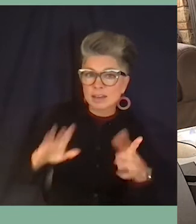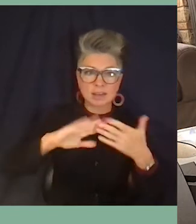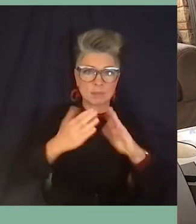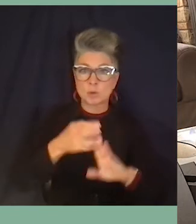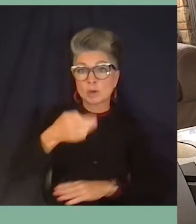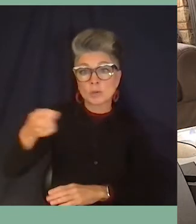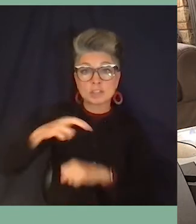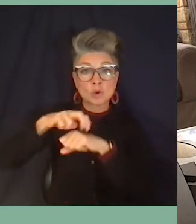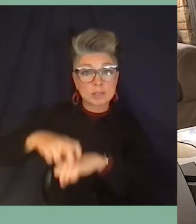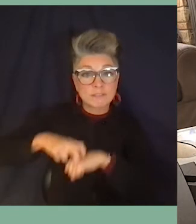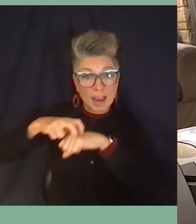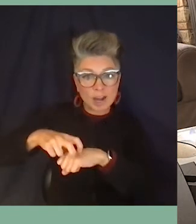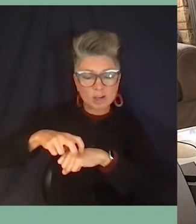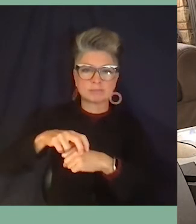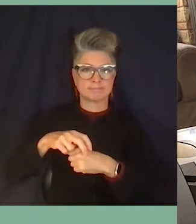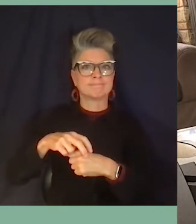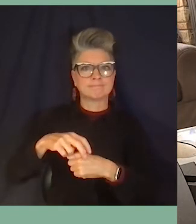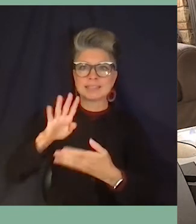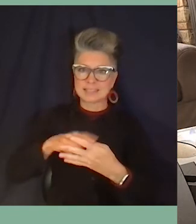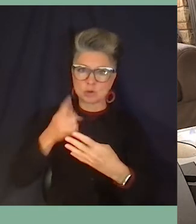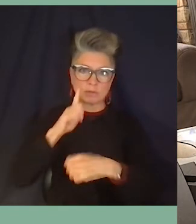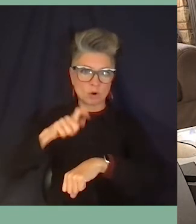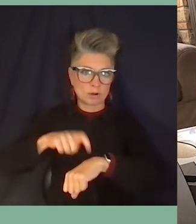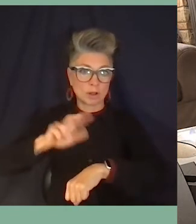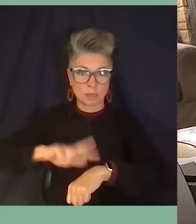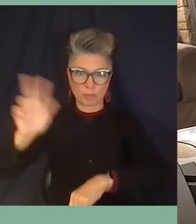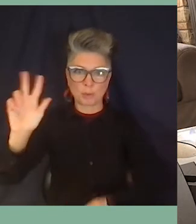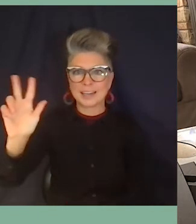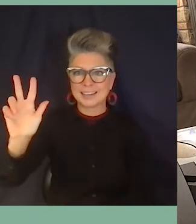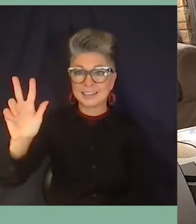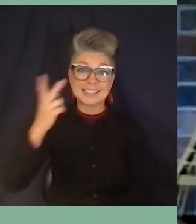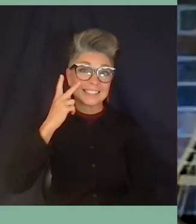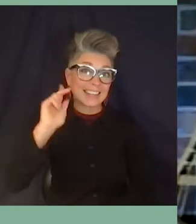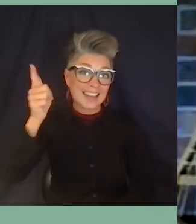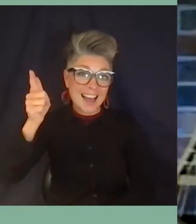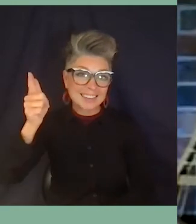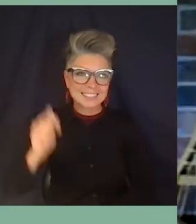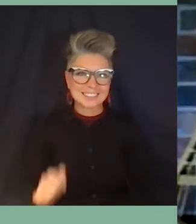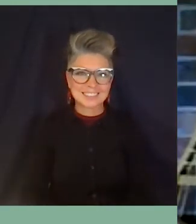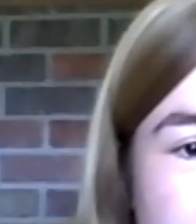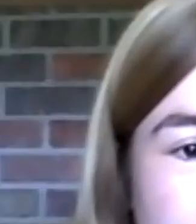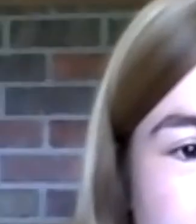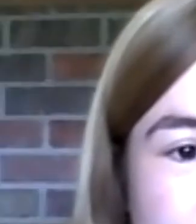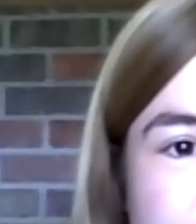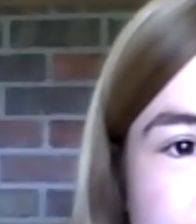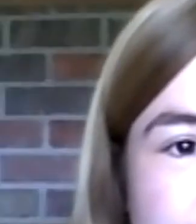is a community resource fair. It's scheduled for 3 p.m. See you then.